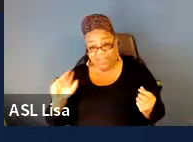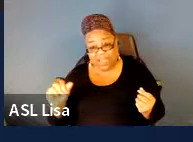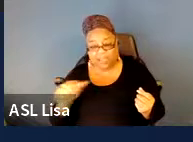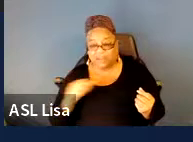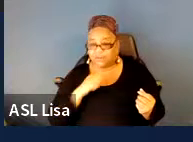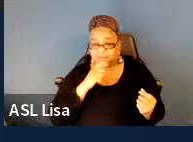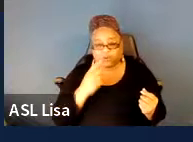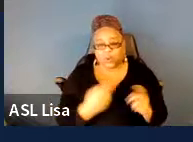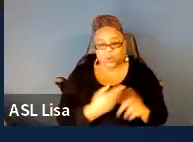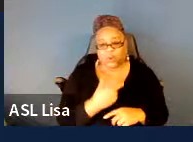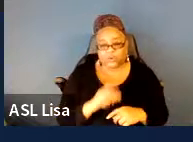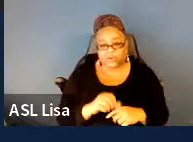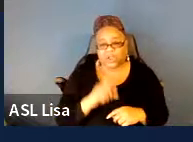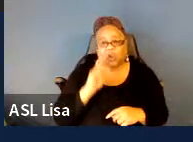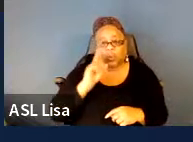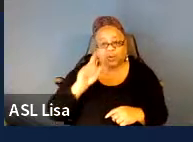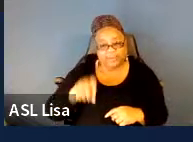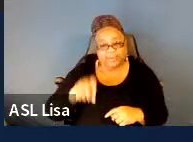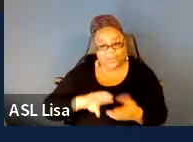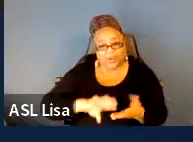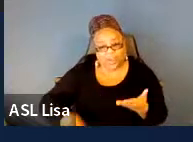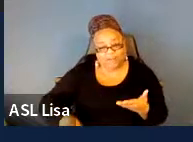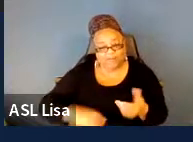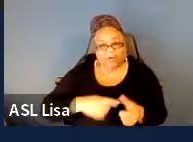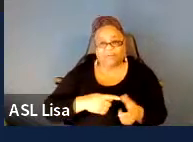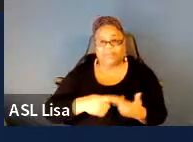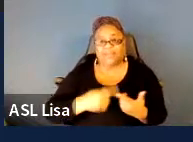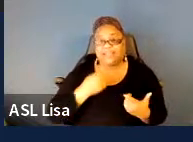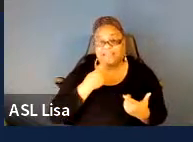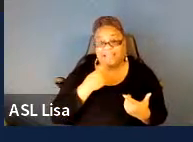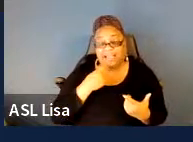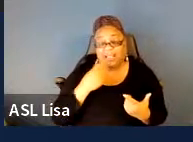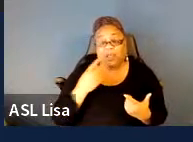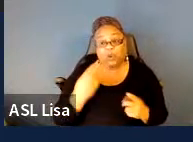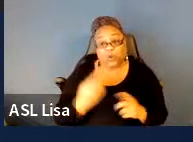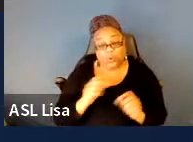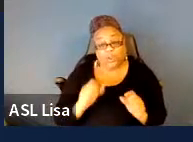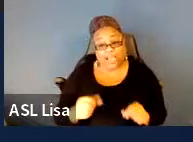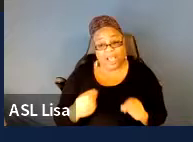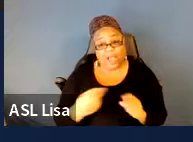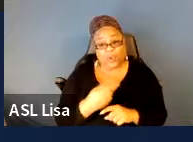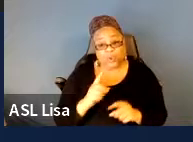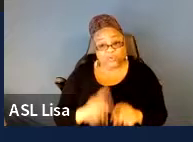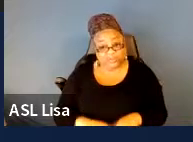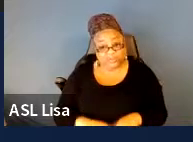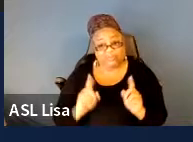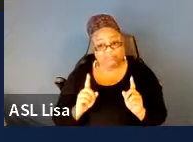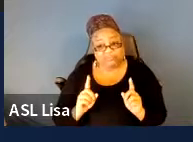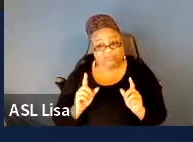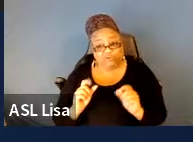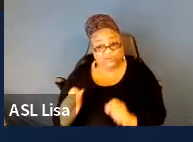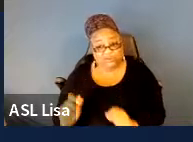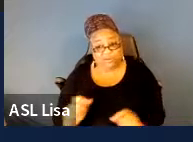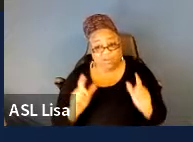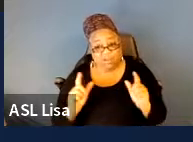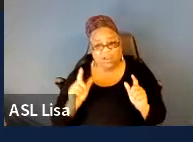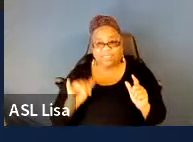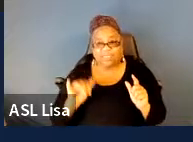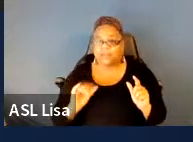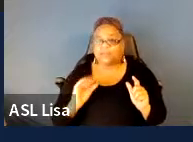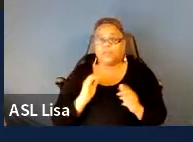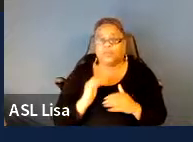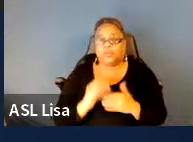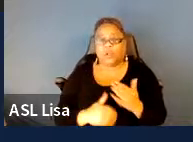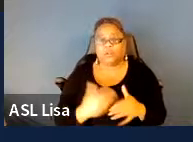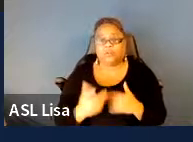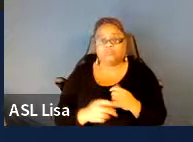to get a waiver to say that you can use something different. And that is a whole process that